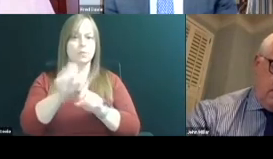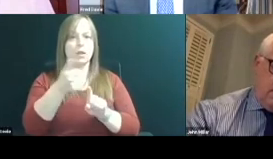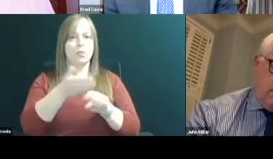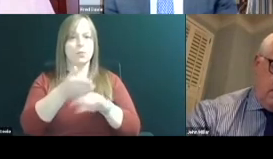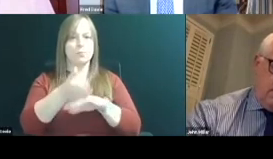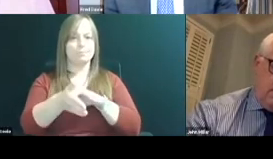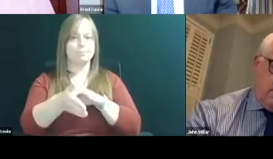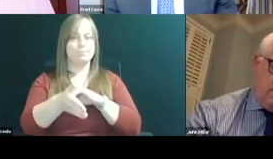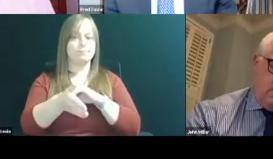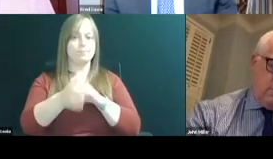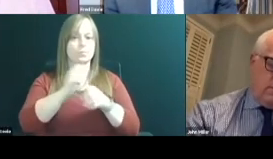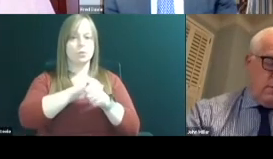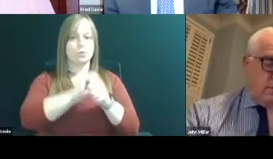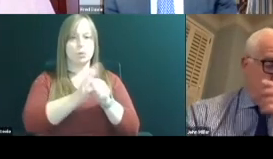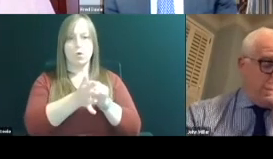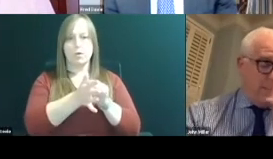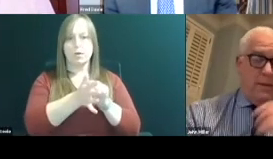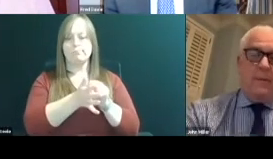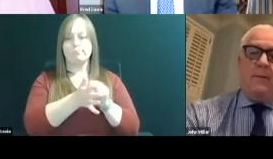side